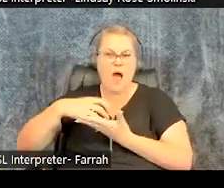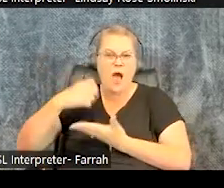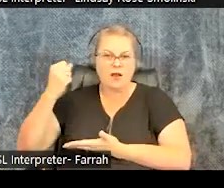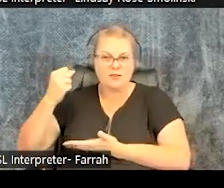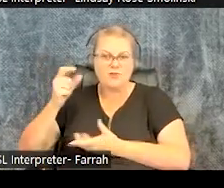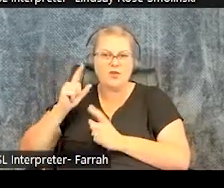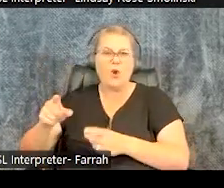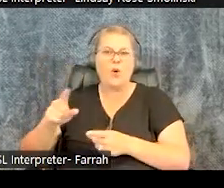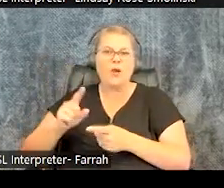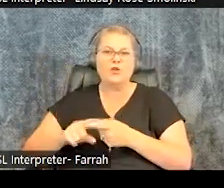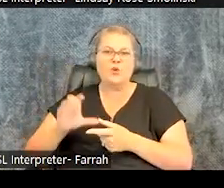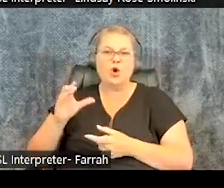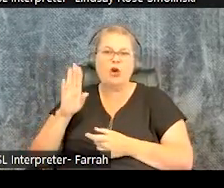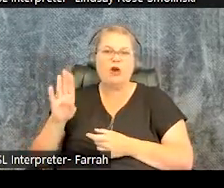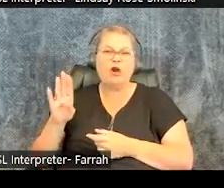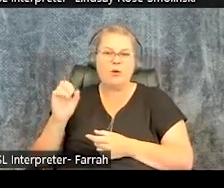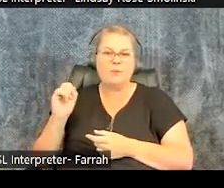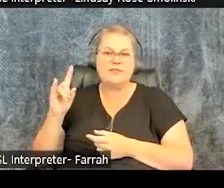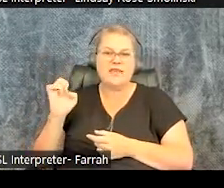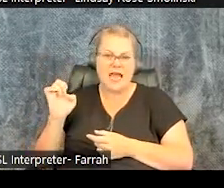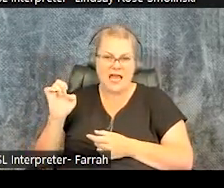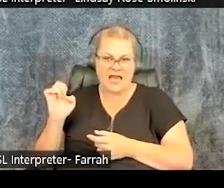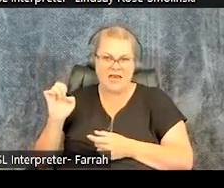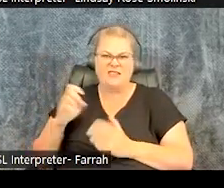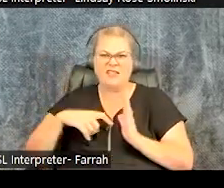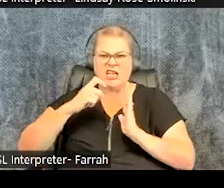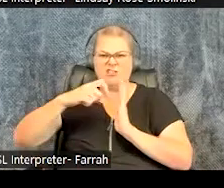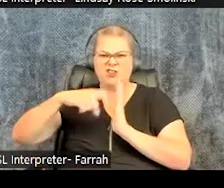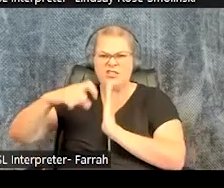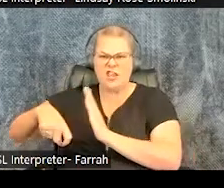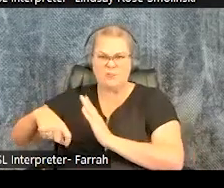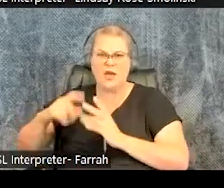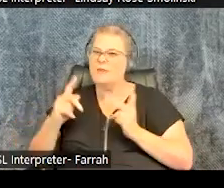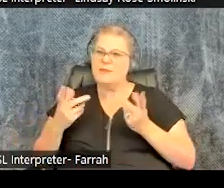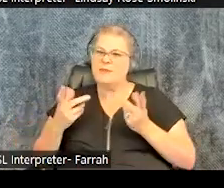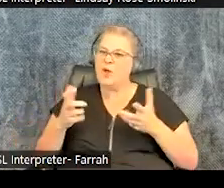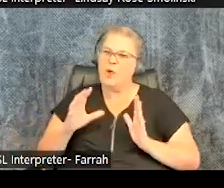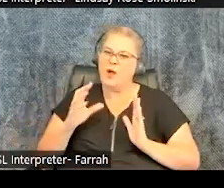up. People don't want to buy a bottle that's got scratches on it, not in America. Over.